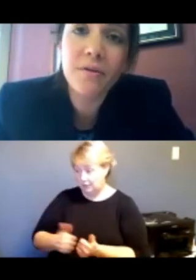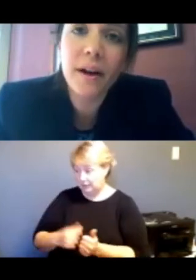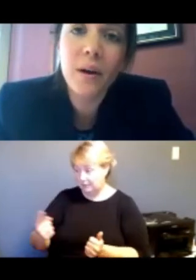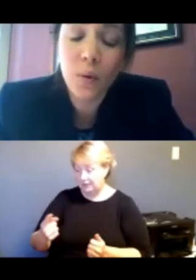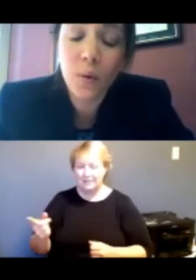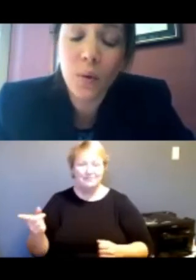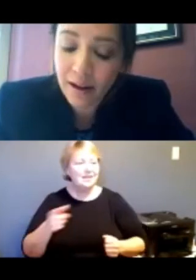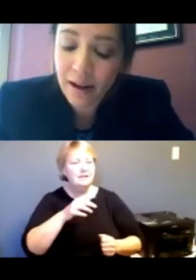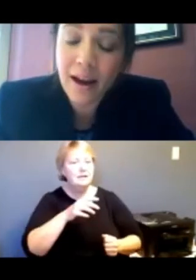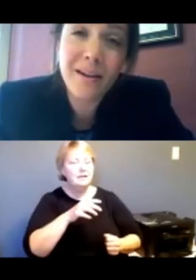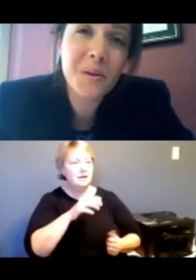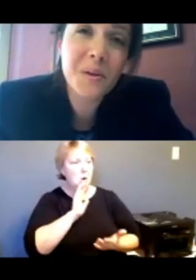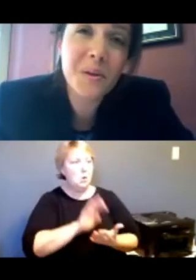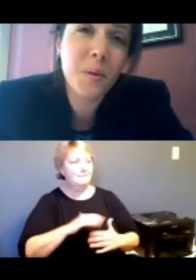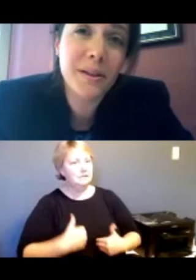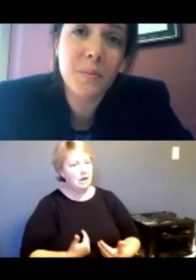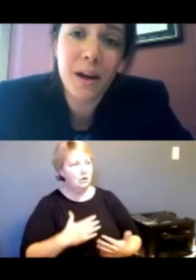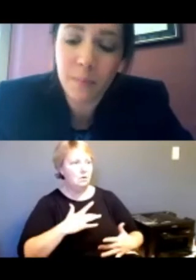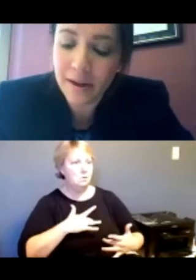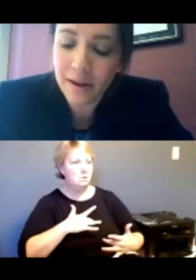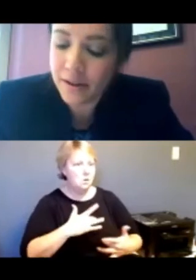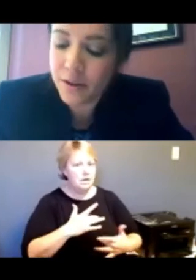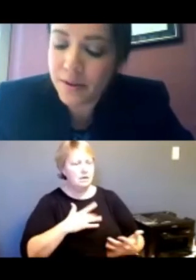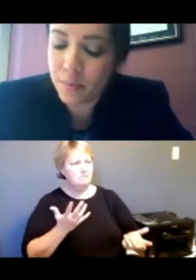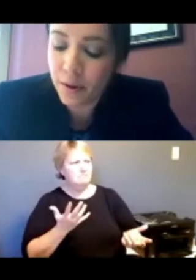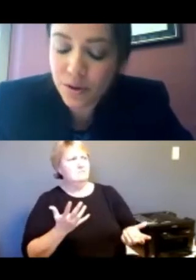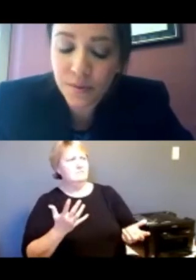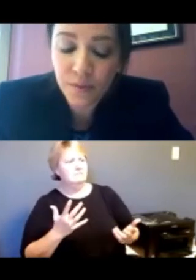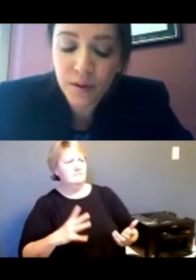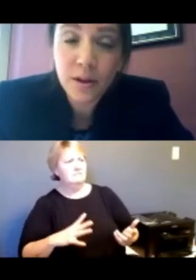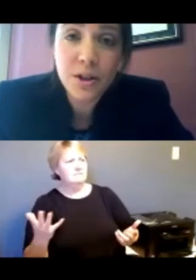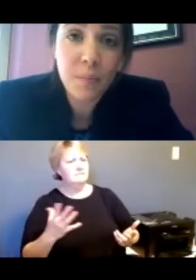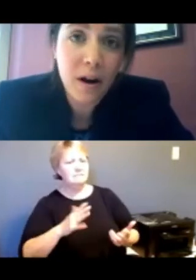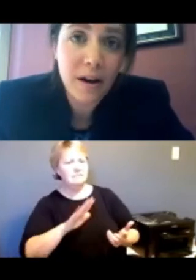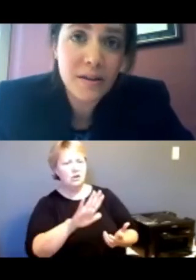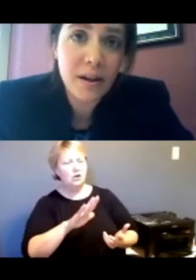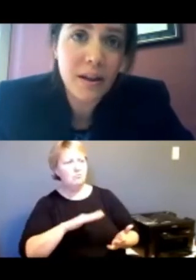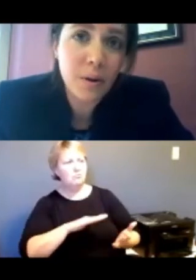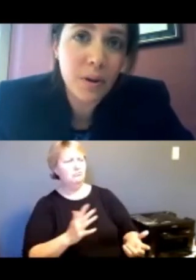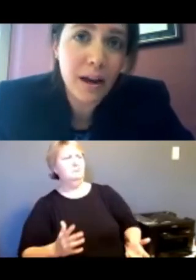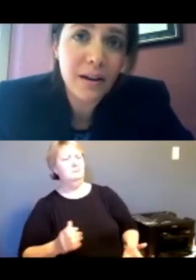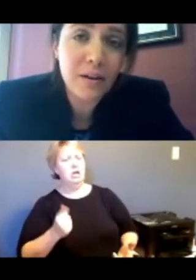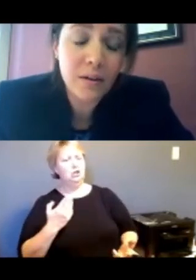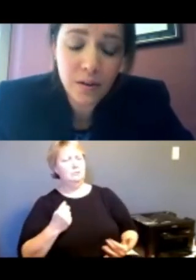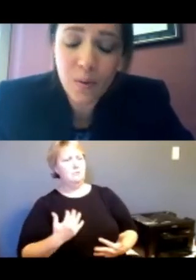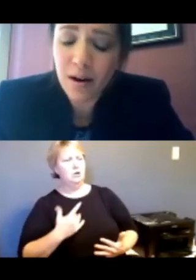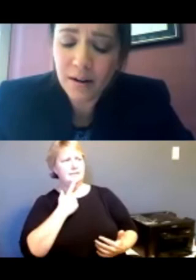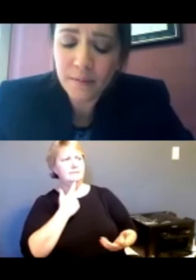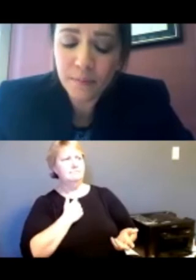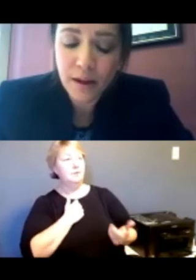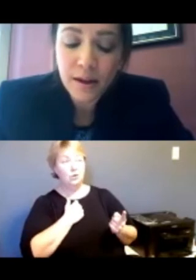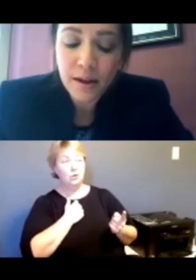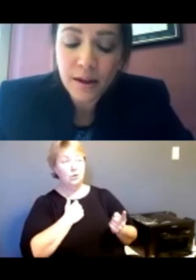herself and worried, and also a bit dismayed by Dr. Smith's approach. She paused and then replied, "You